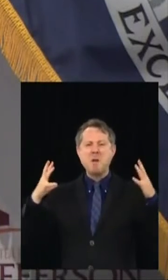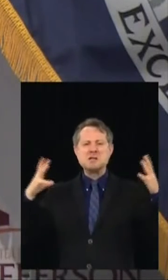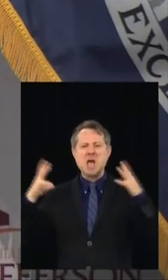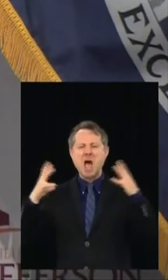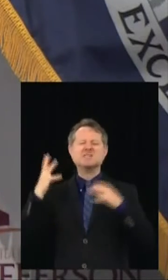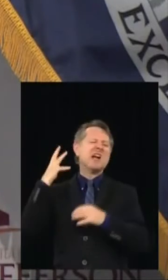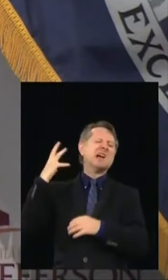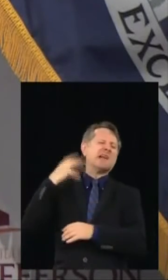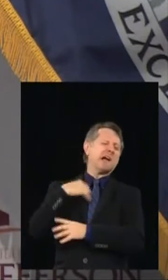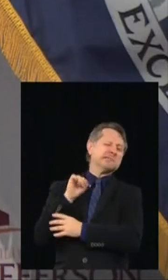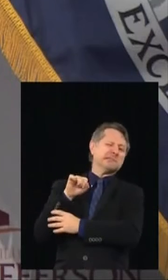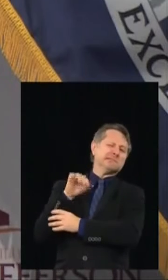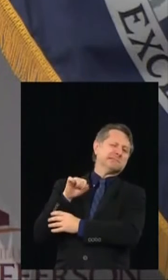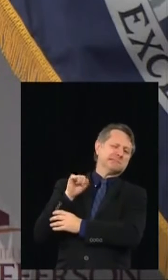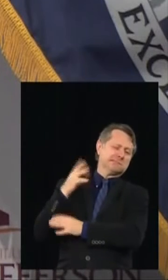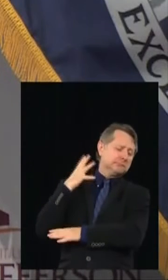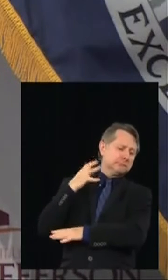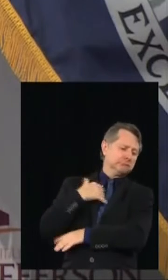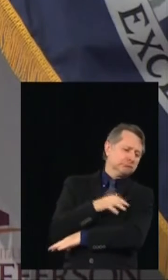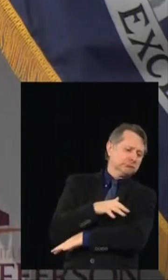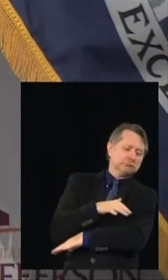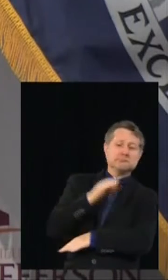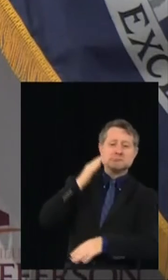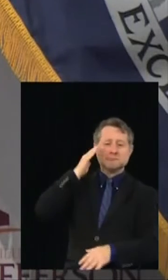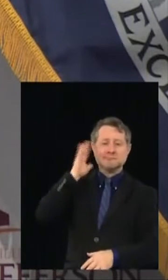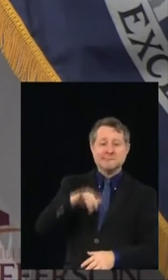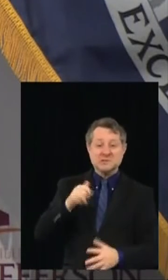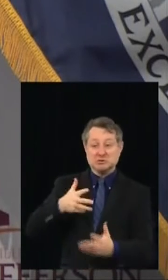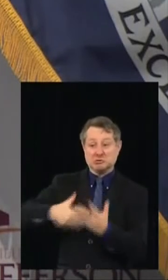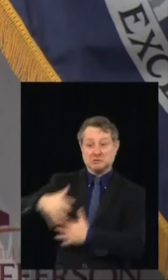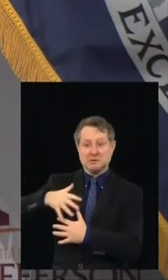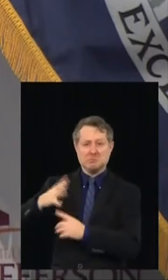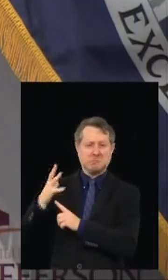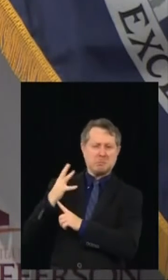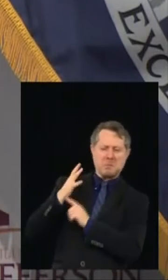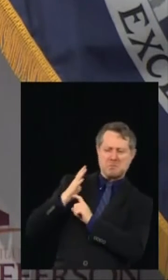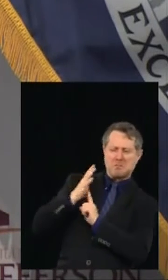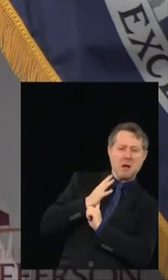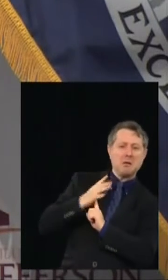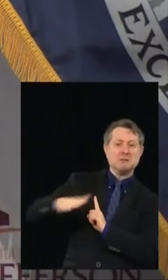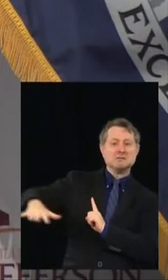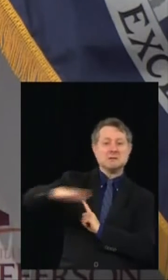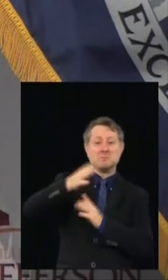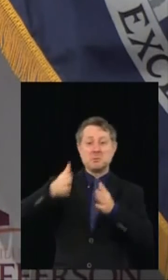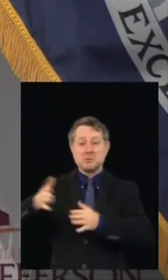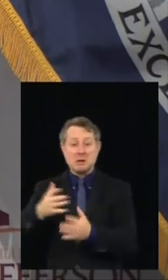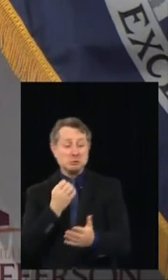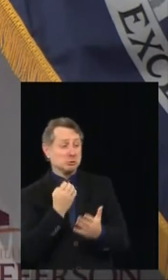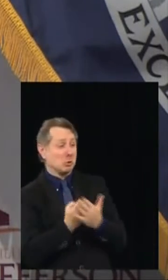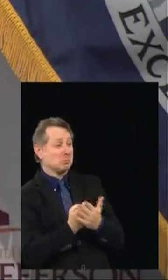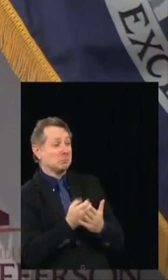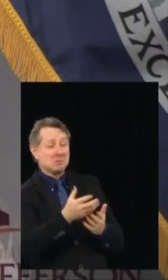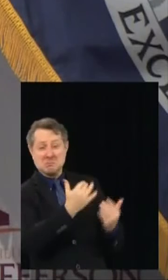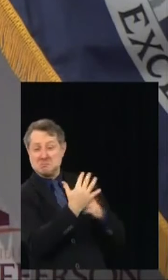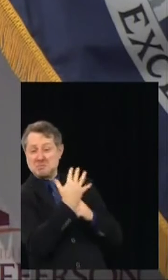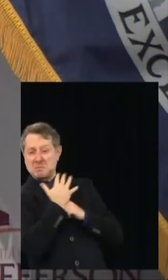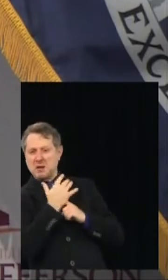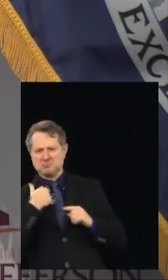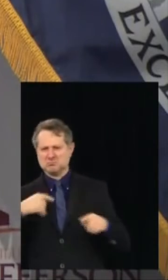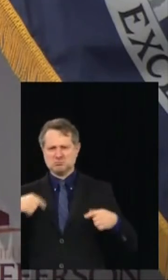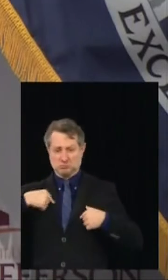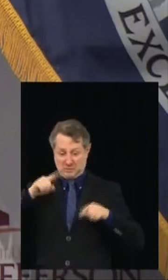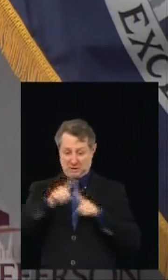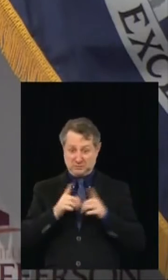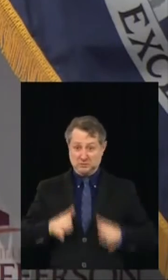I understand it economically. And as governor, this state is taking a terrible beating